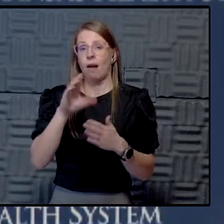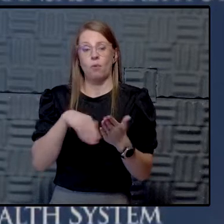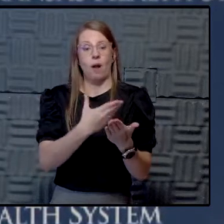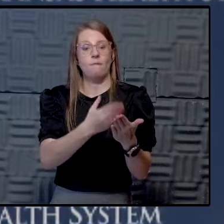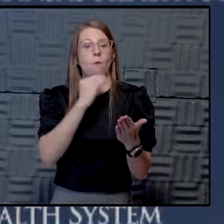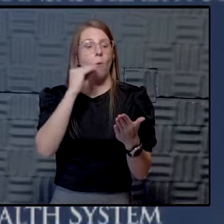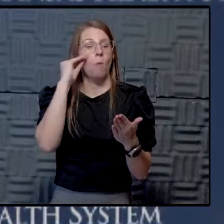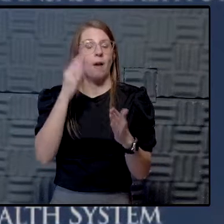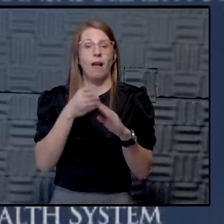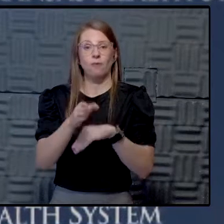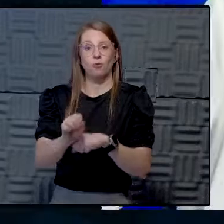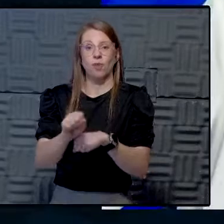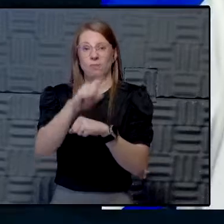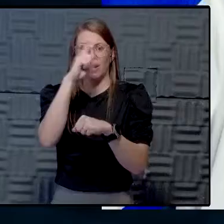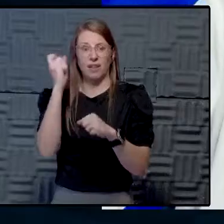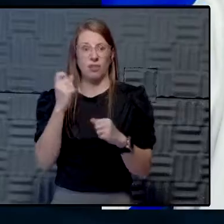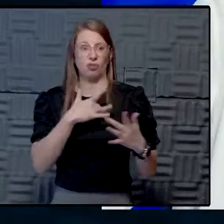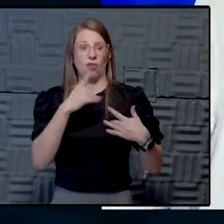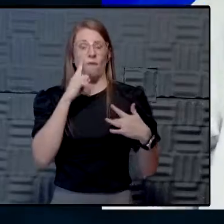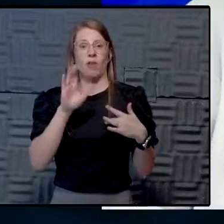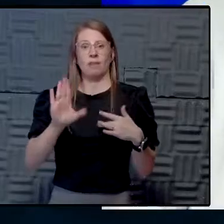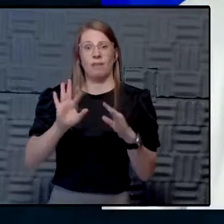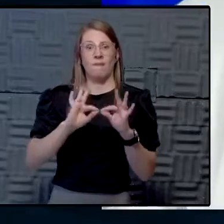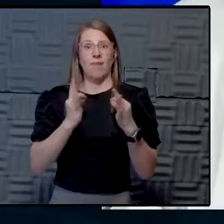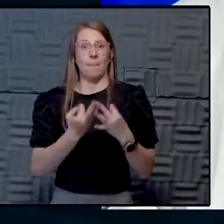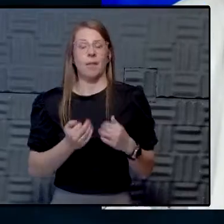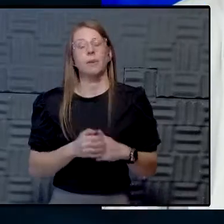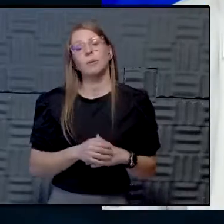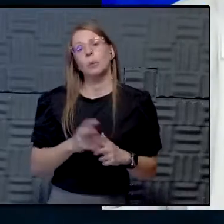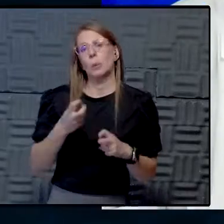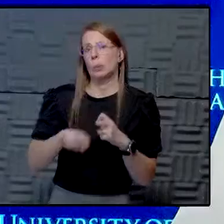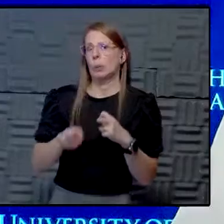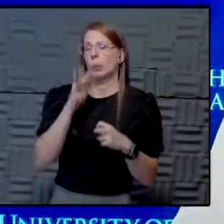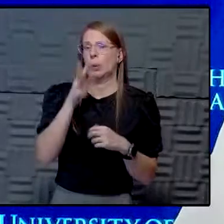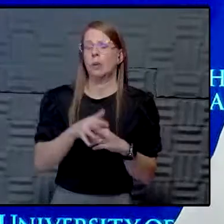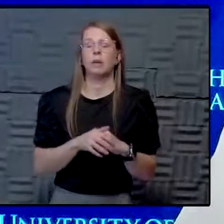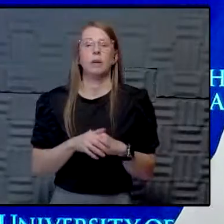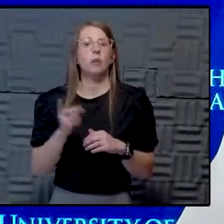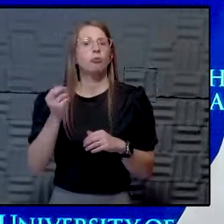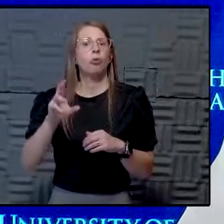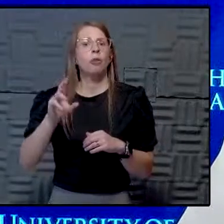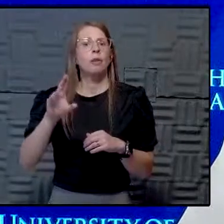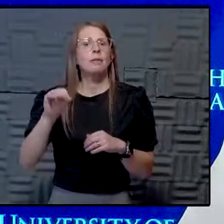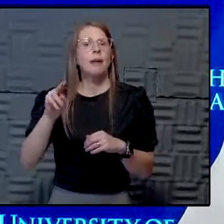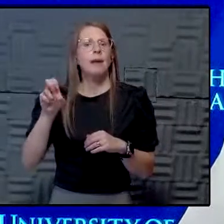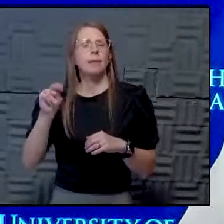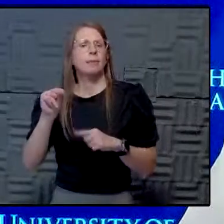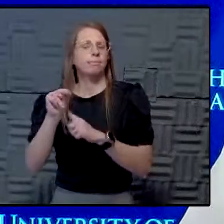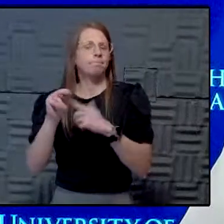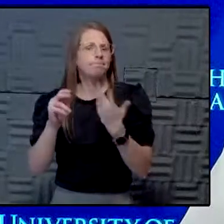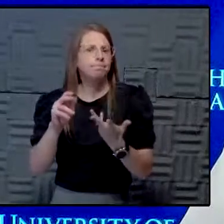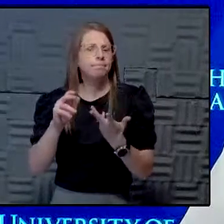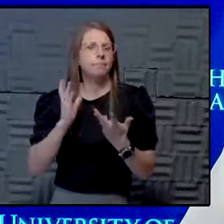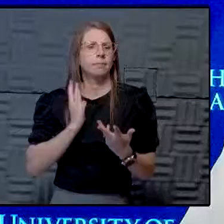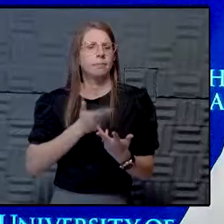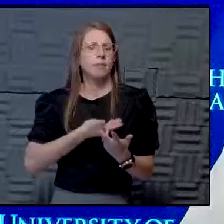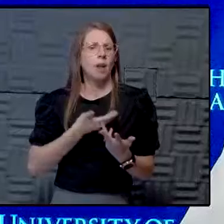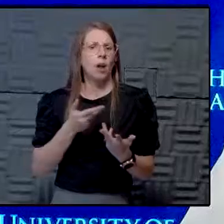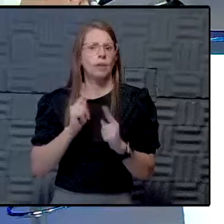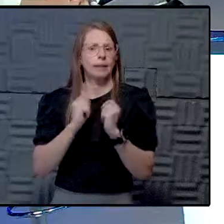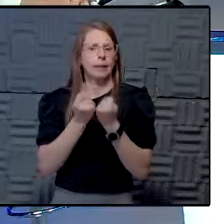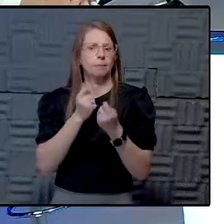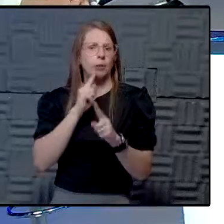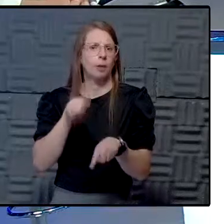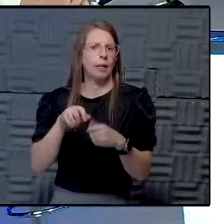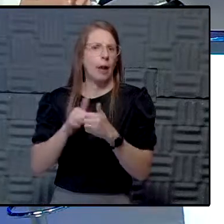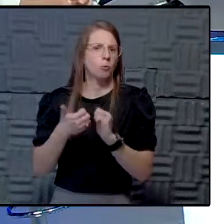of concern for their family. That'd be so hard. And Dr. Cannon, what are your thoughts about how did our AD team respond to that too?